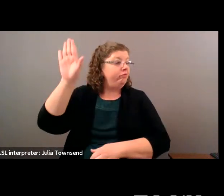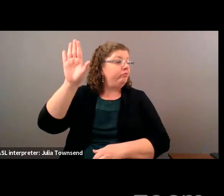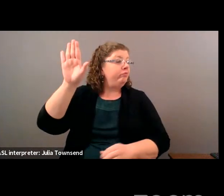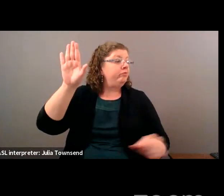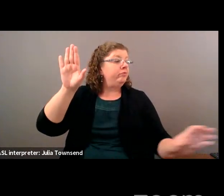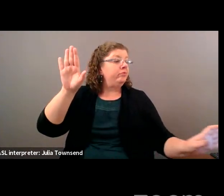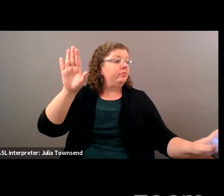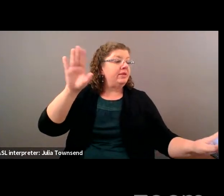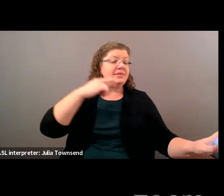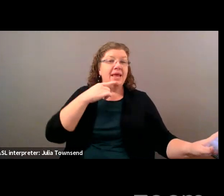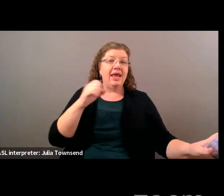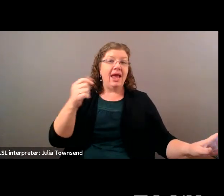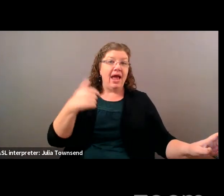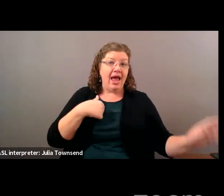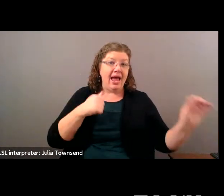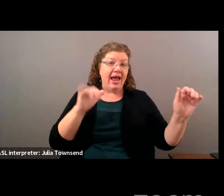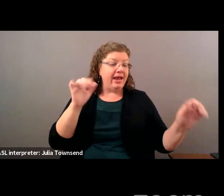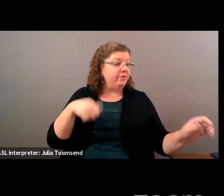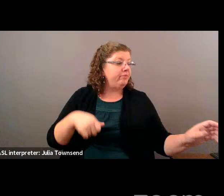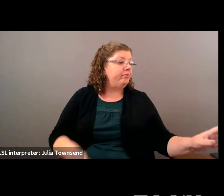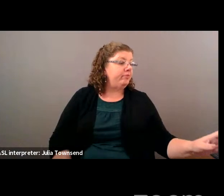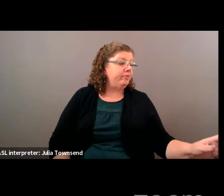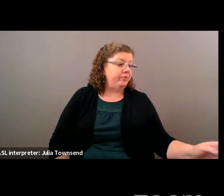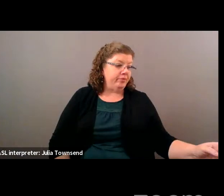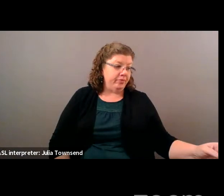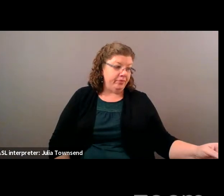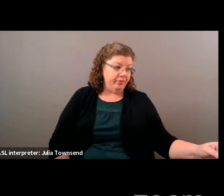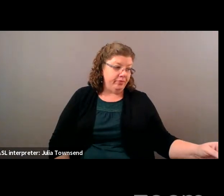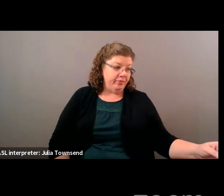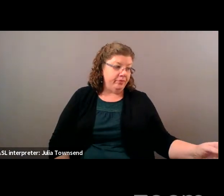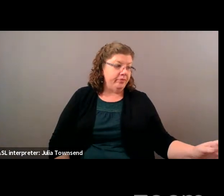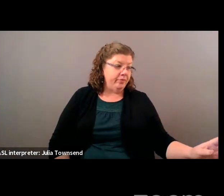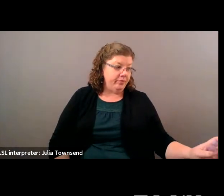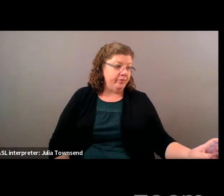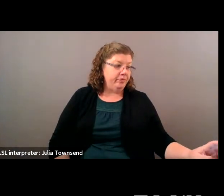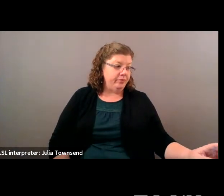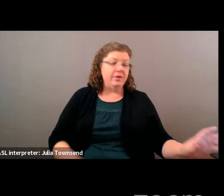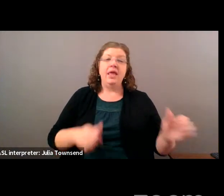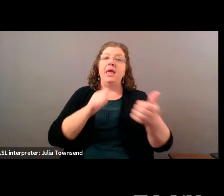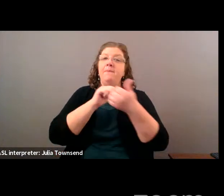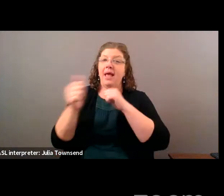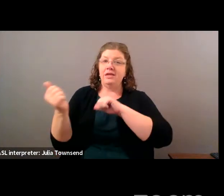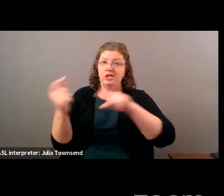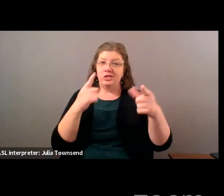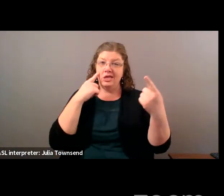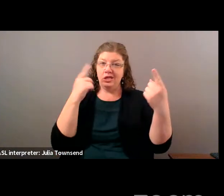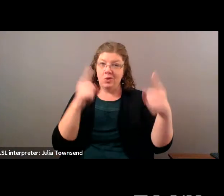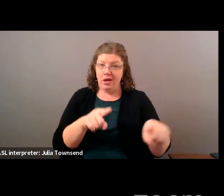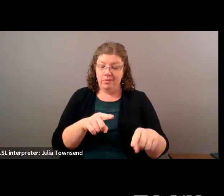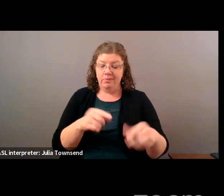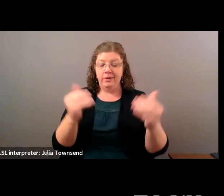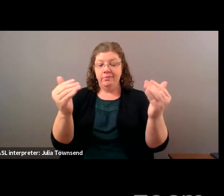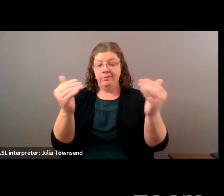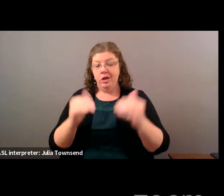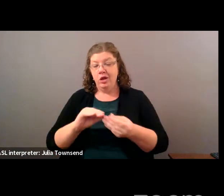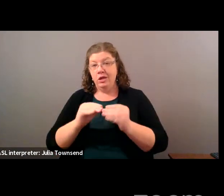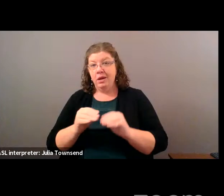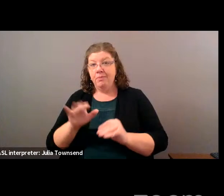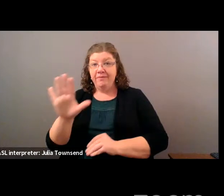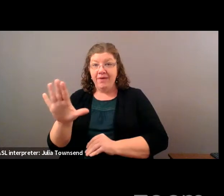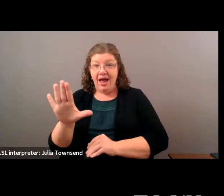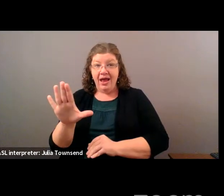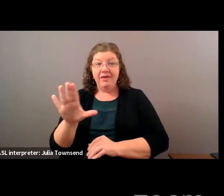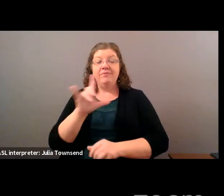saying aye. Aye. Aye. This motion passes unanimously. On to number 5. This is